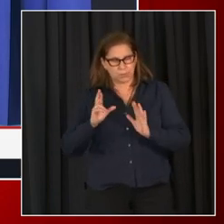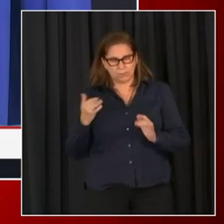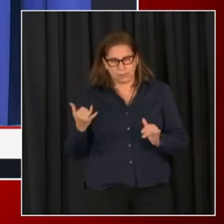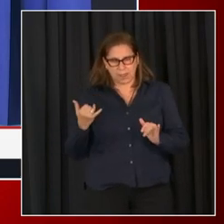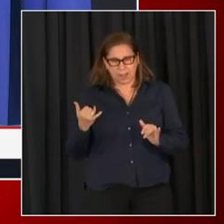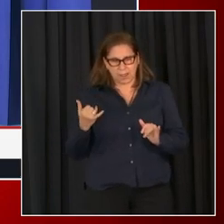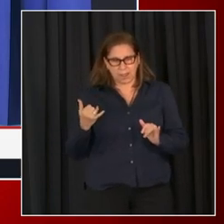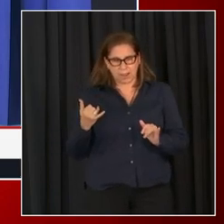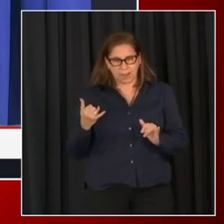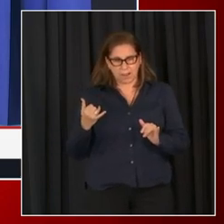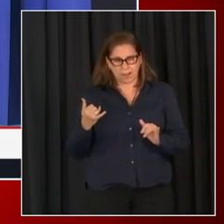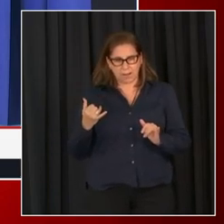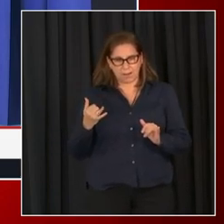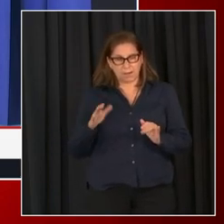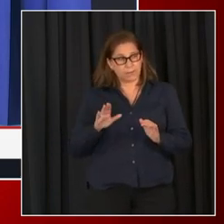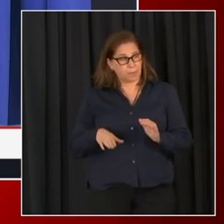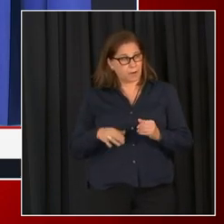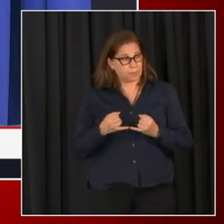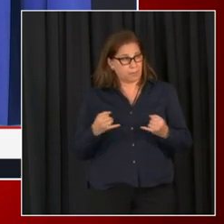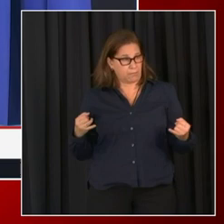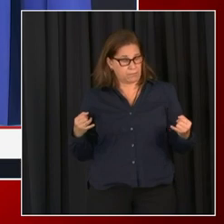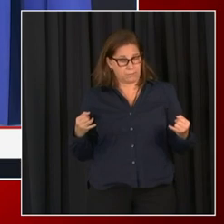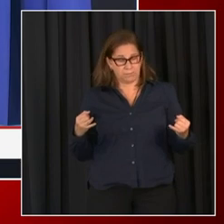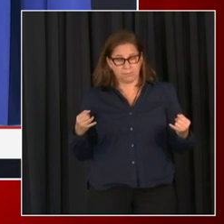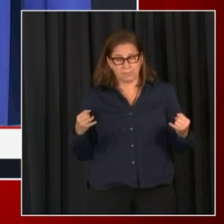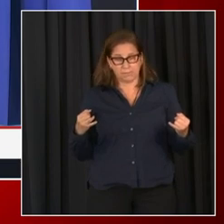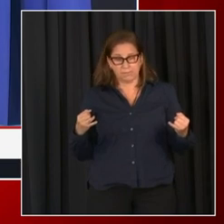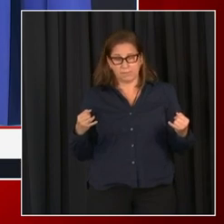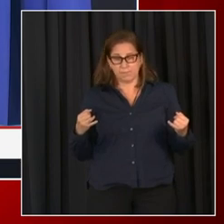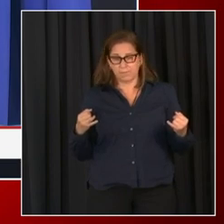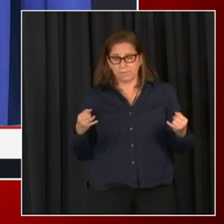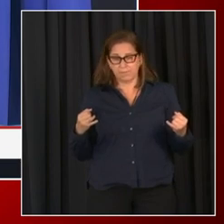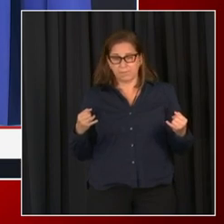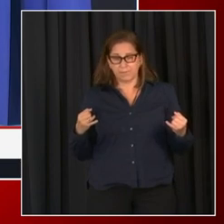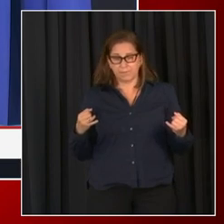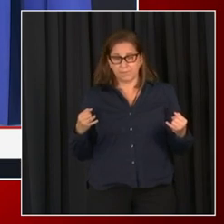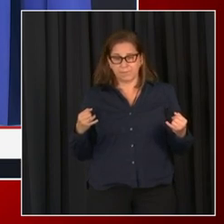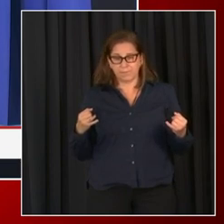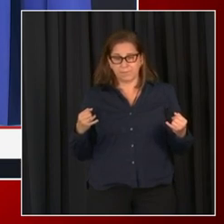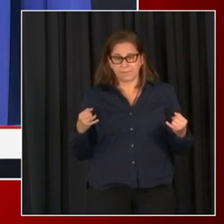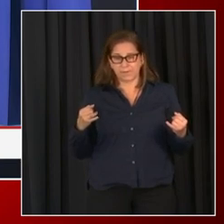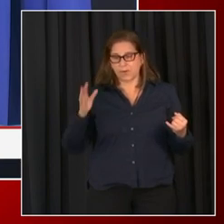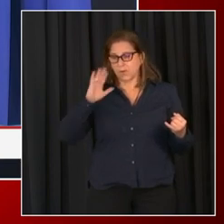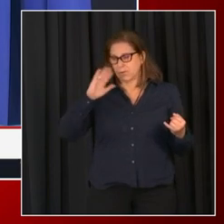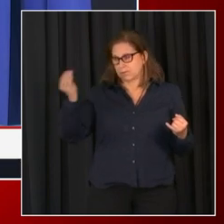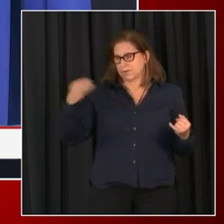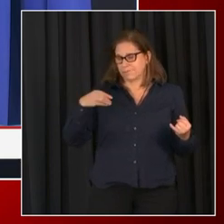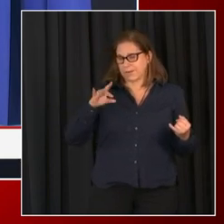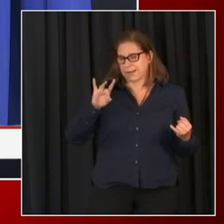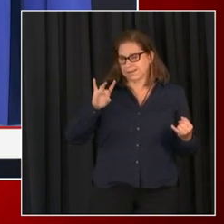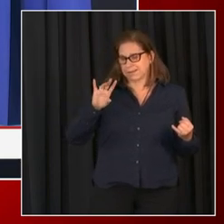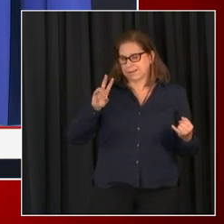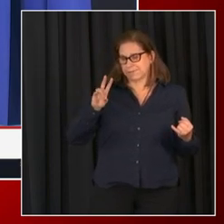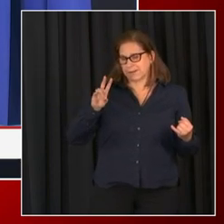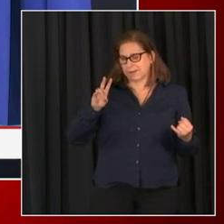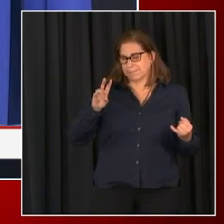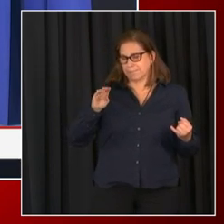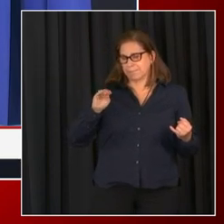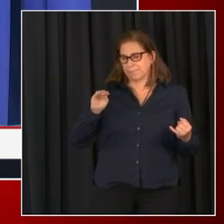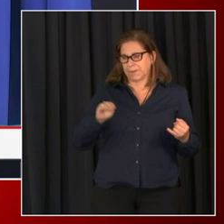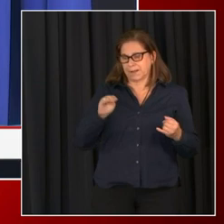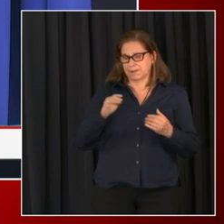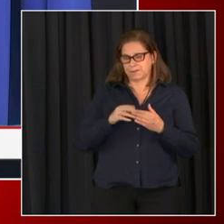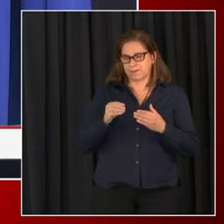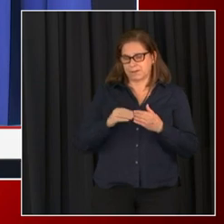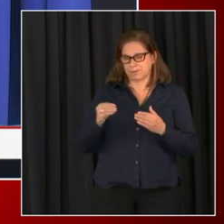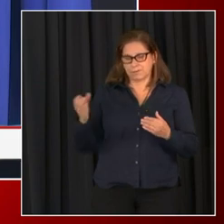have received back to the district is $87 million. And so, as the mayor mentioned,